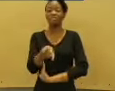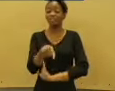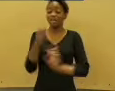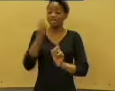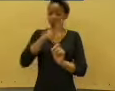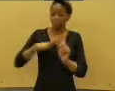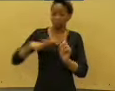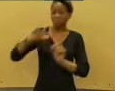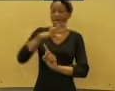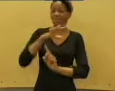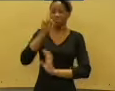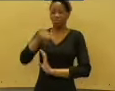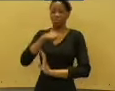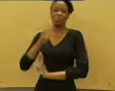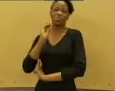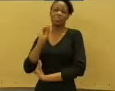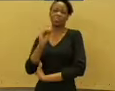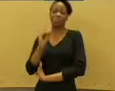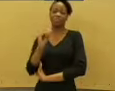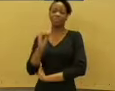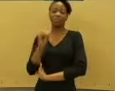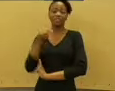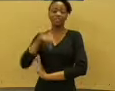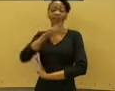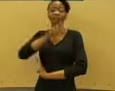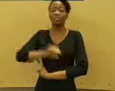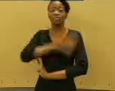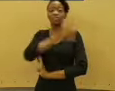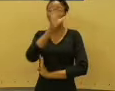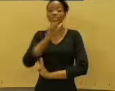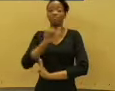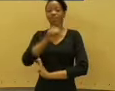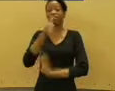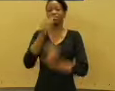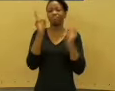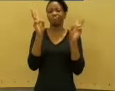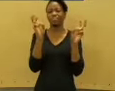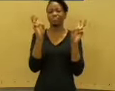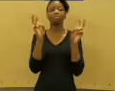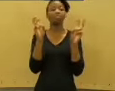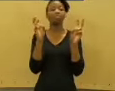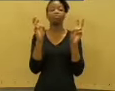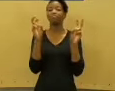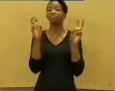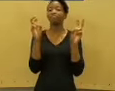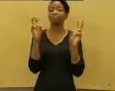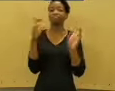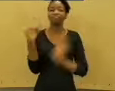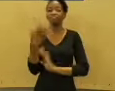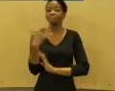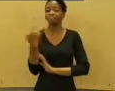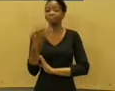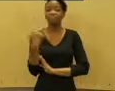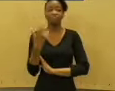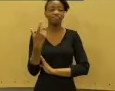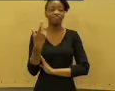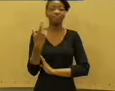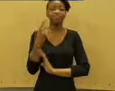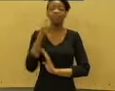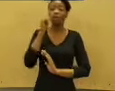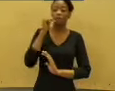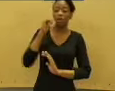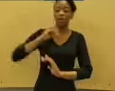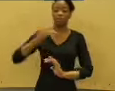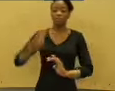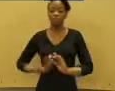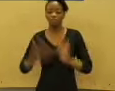environment. And I think that that's also like in South Africa, when you look at other issues as well, like outside of like gender justice, when we